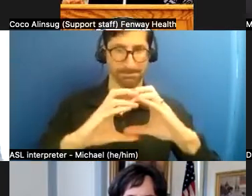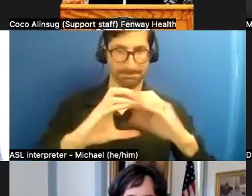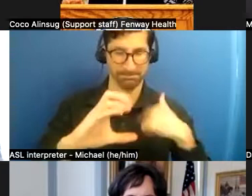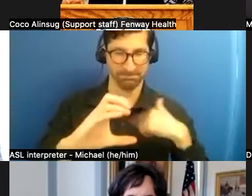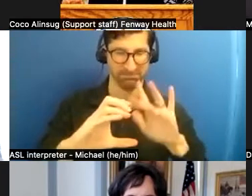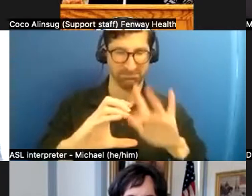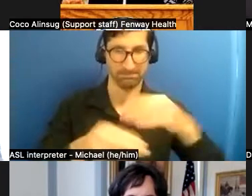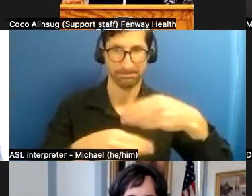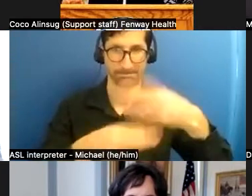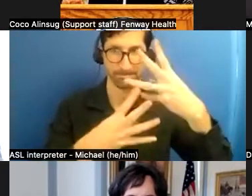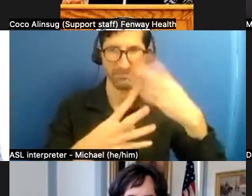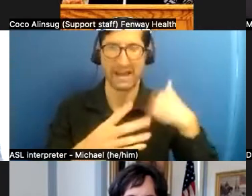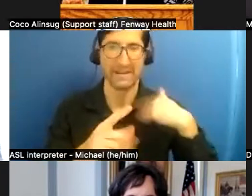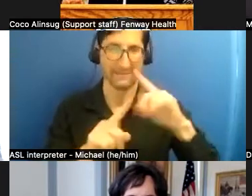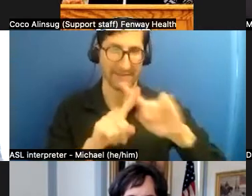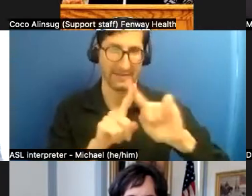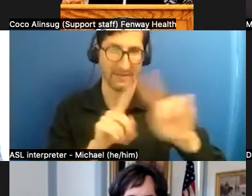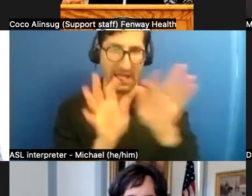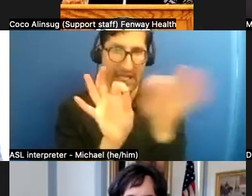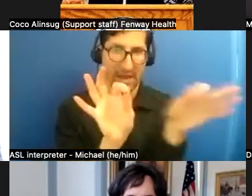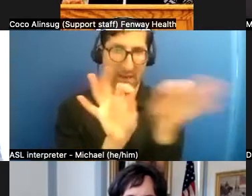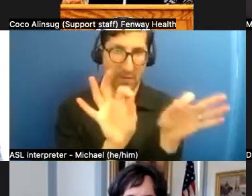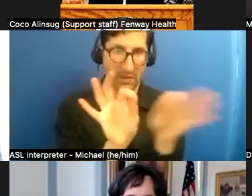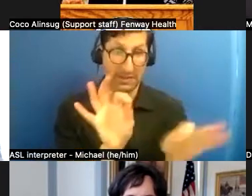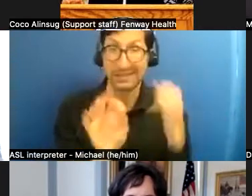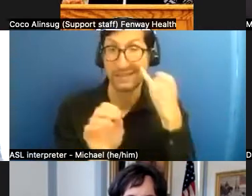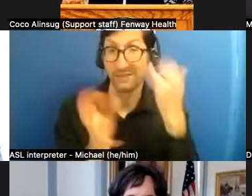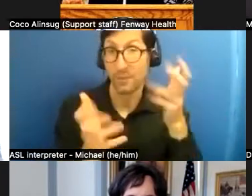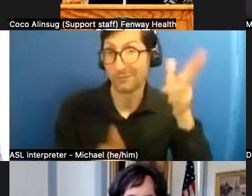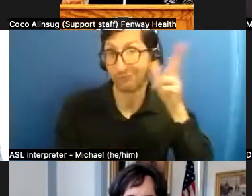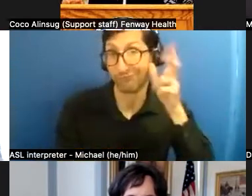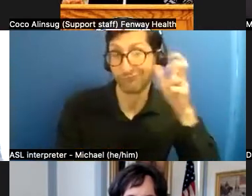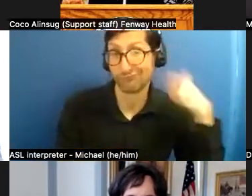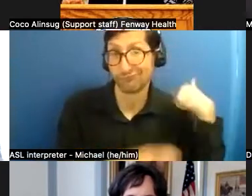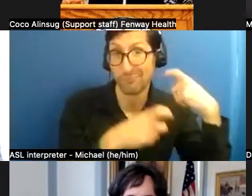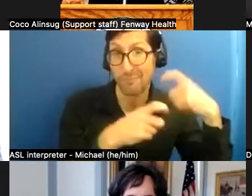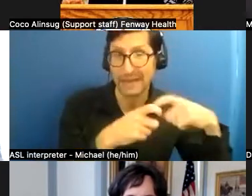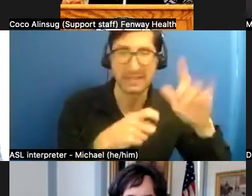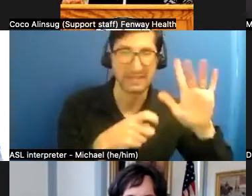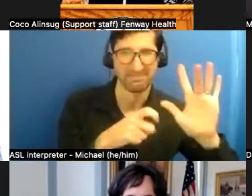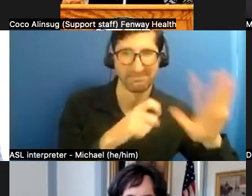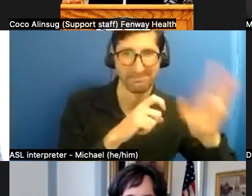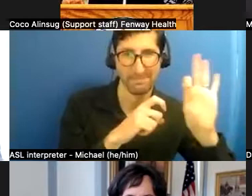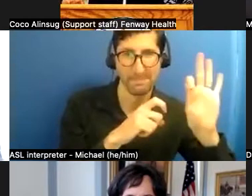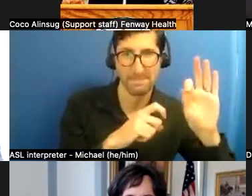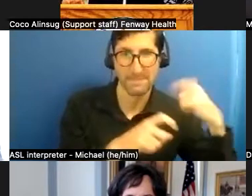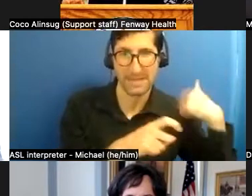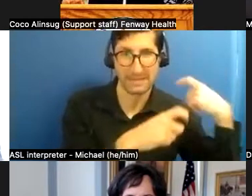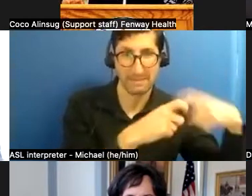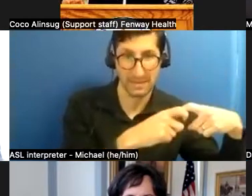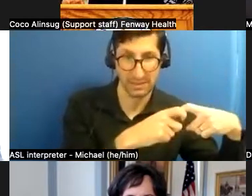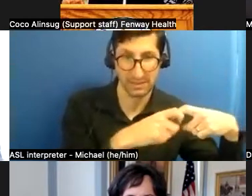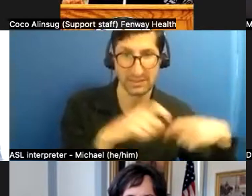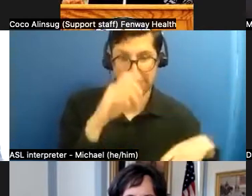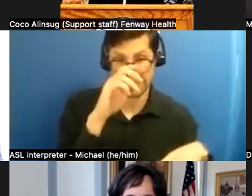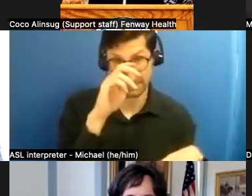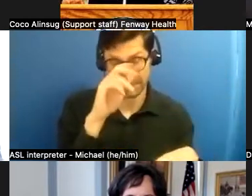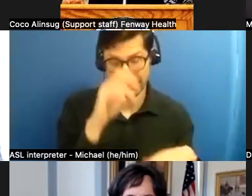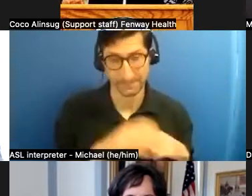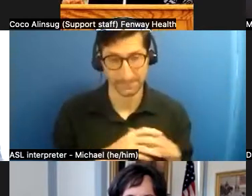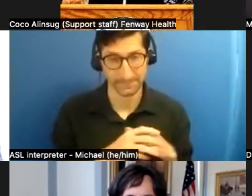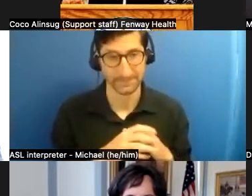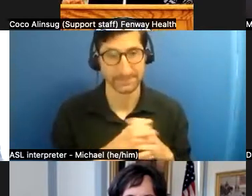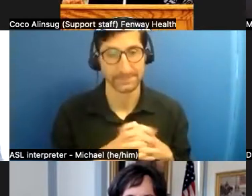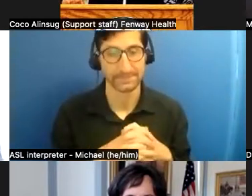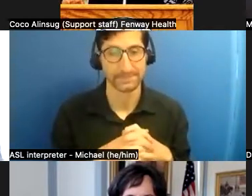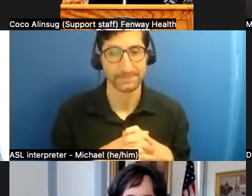language when prompted. If you want to hear it in Spanish, you can choose Spanish. Si quieren escucharlo en español, van a escoger el de